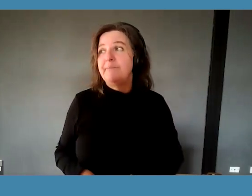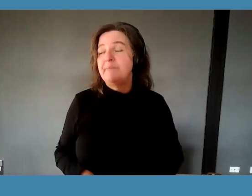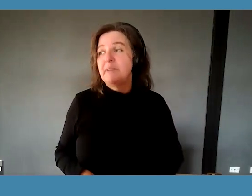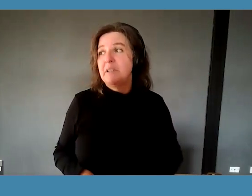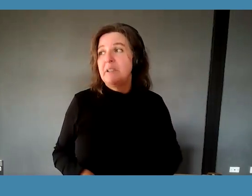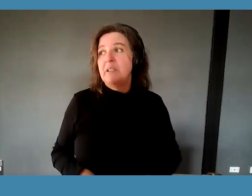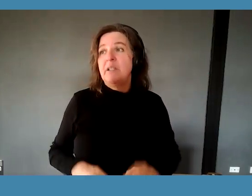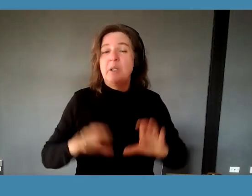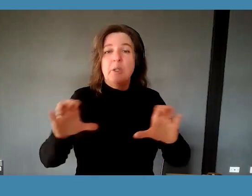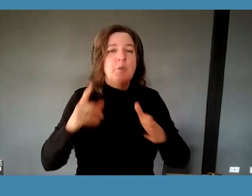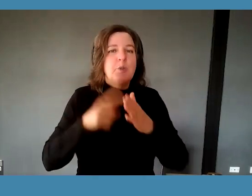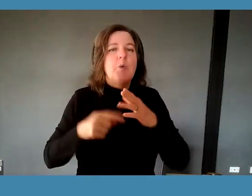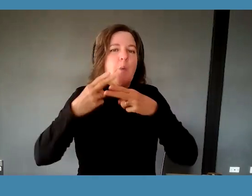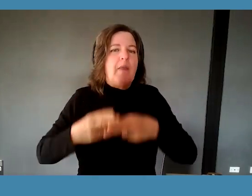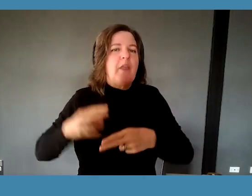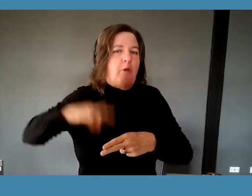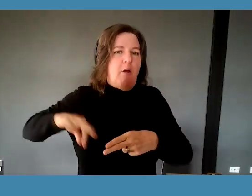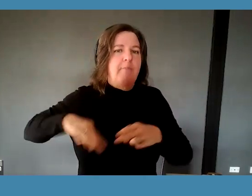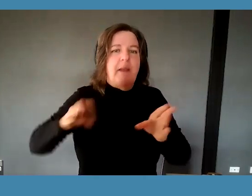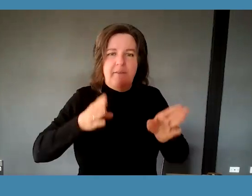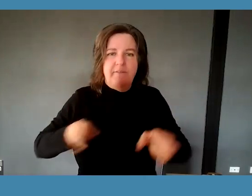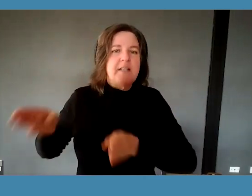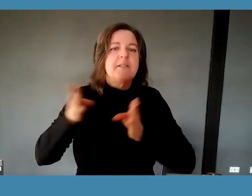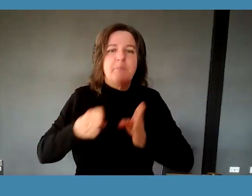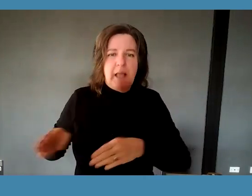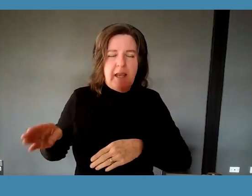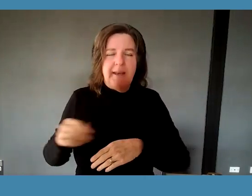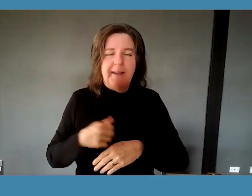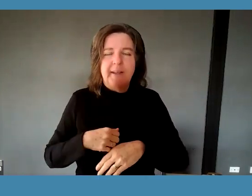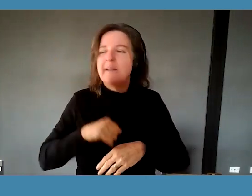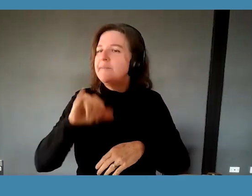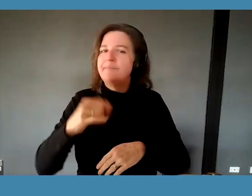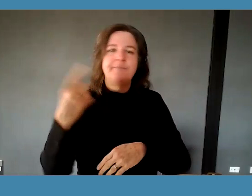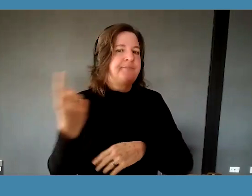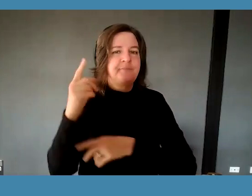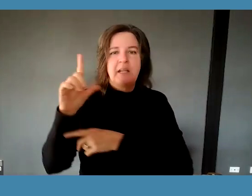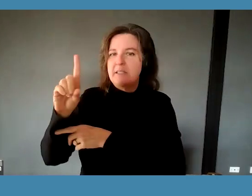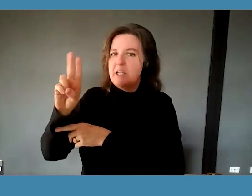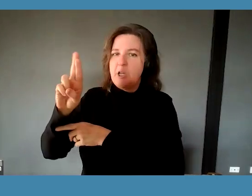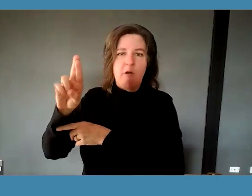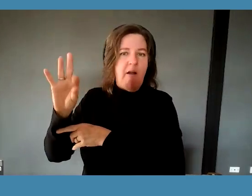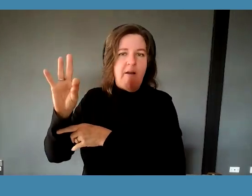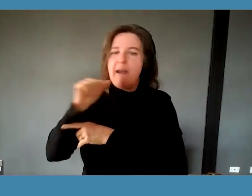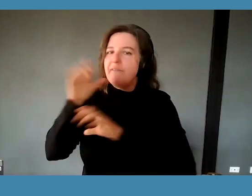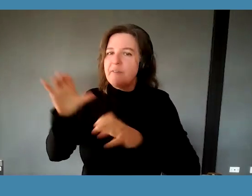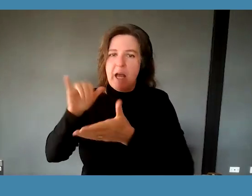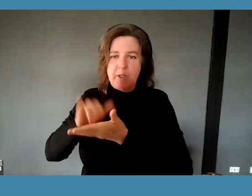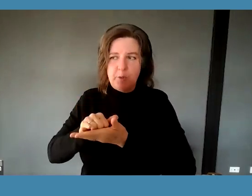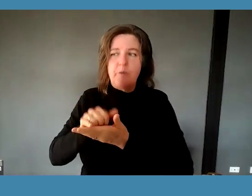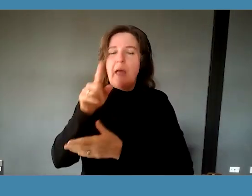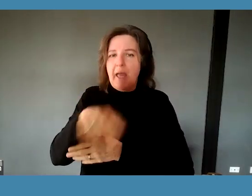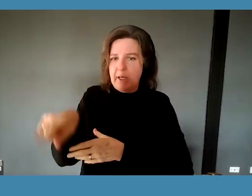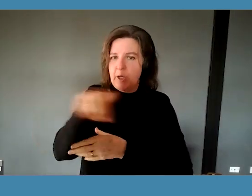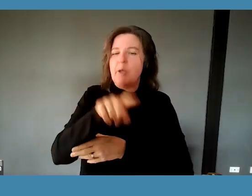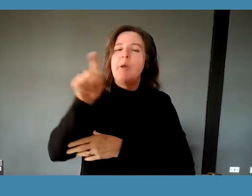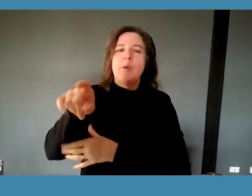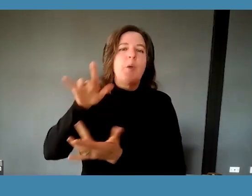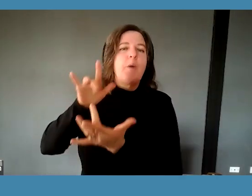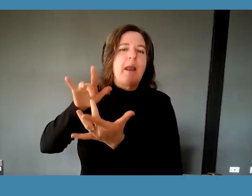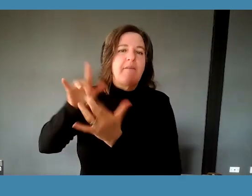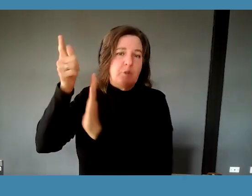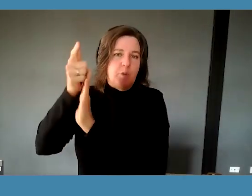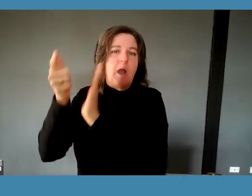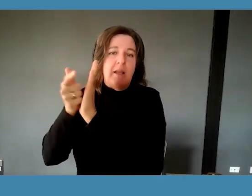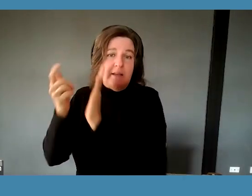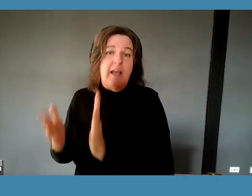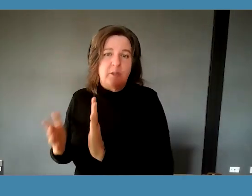what they call benefits planning. That's not something that DRF does. That's something that you would want to contact a lawyer about,